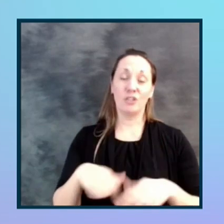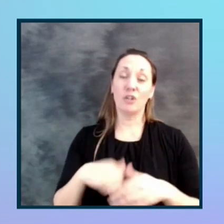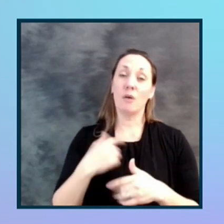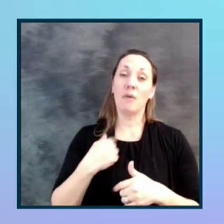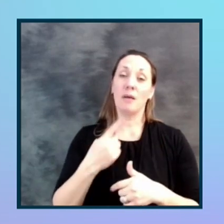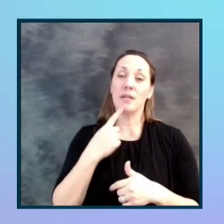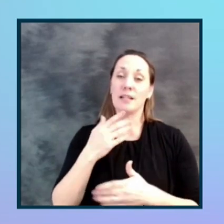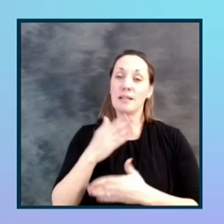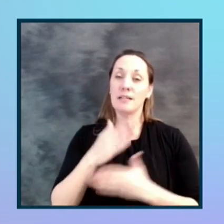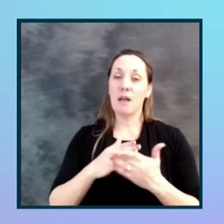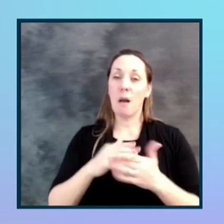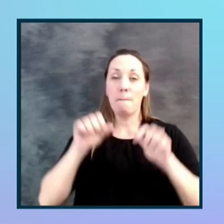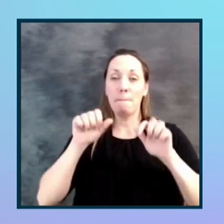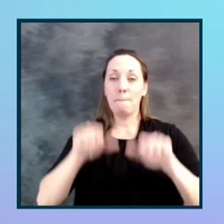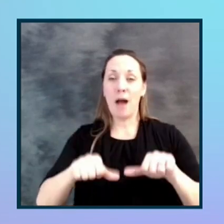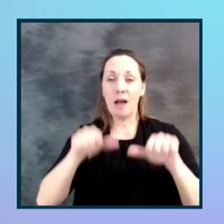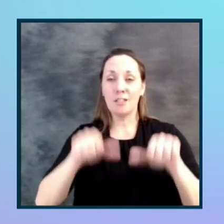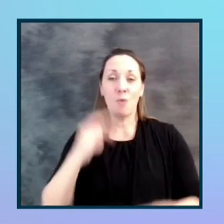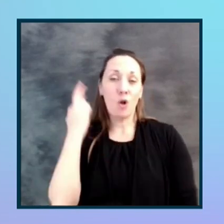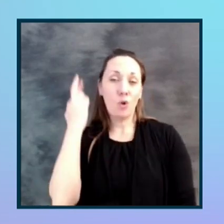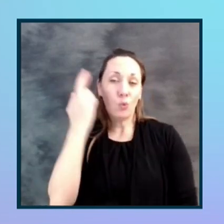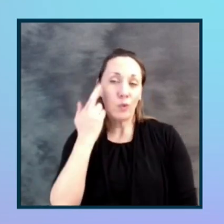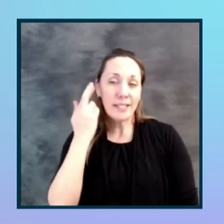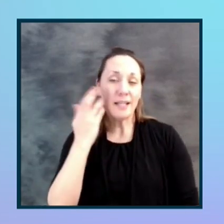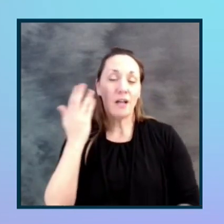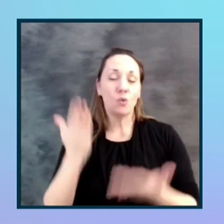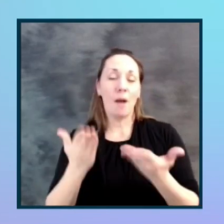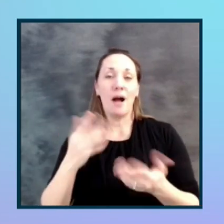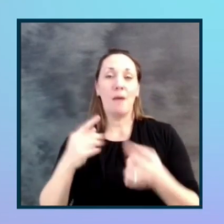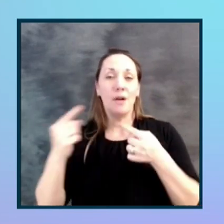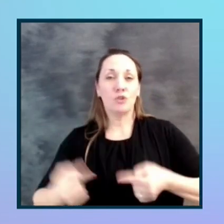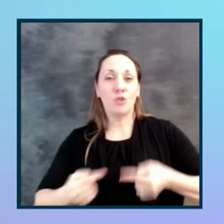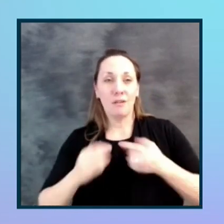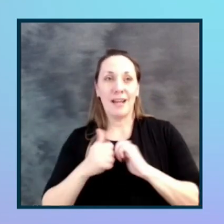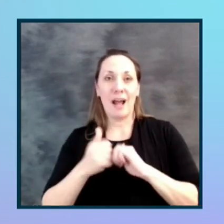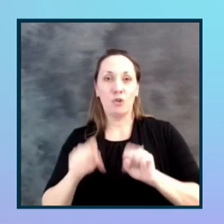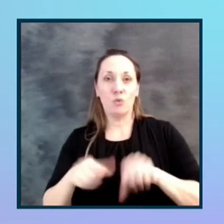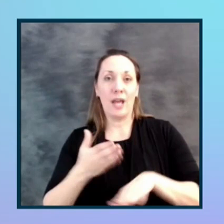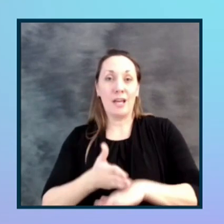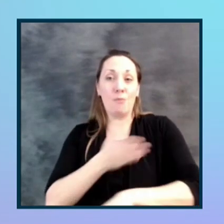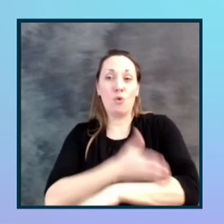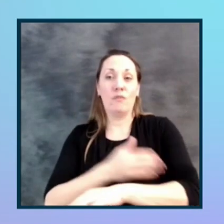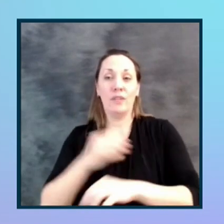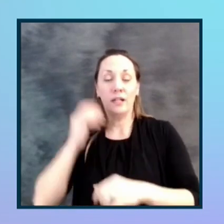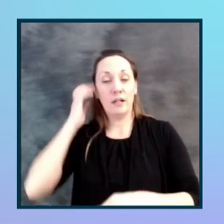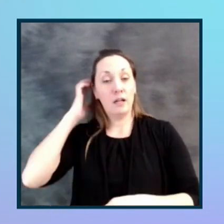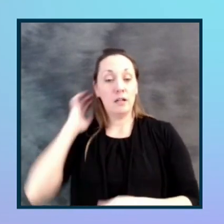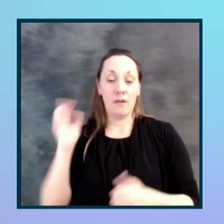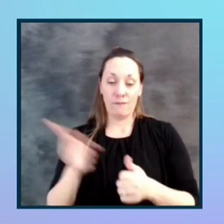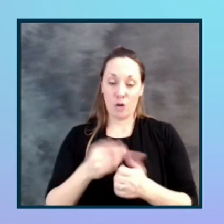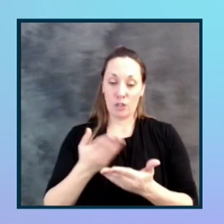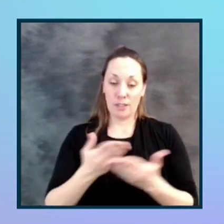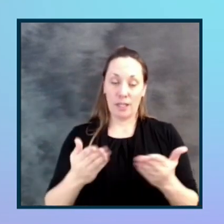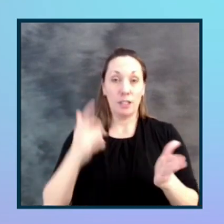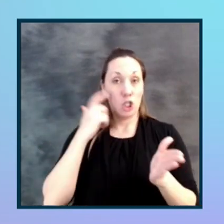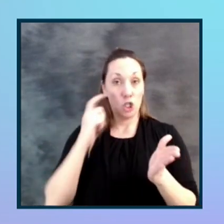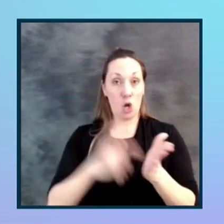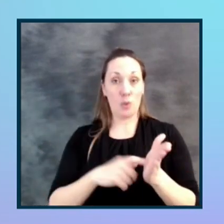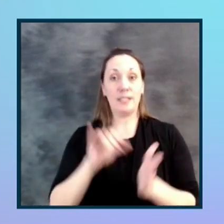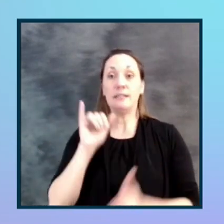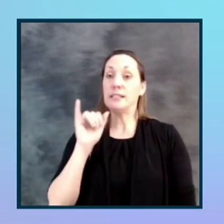possible reasons why it might be struggling and ways to improve it. The first thing to really see is to see